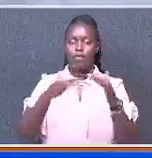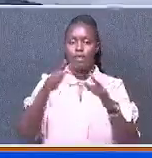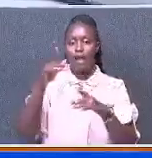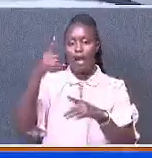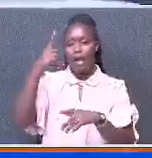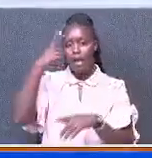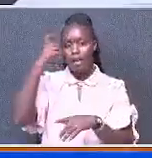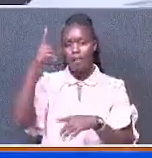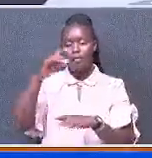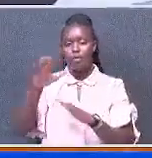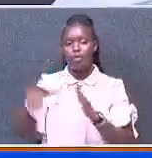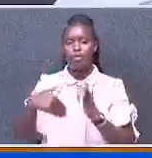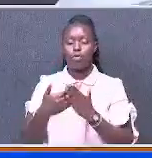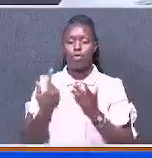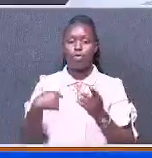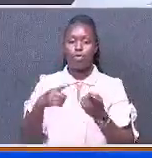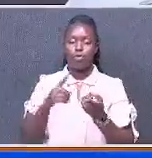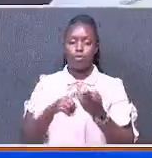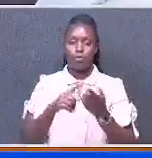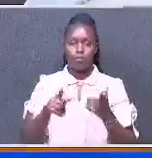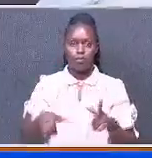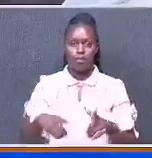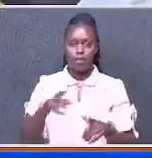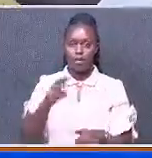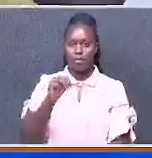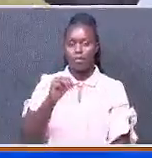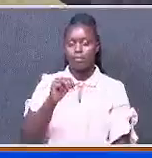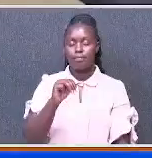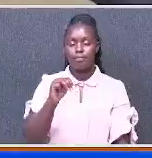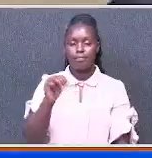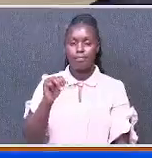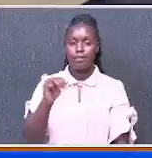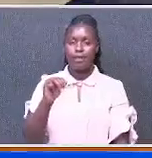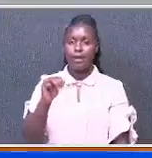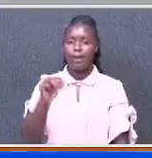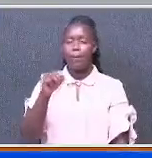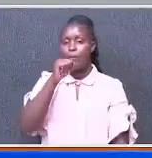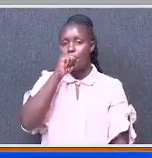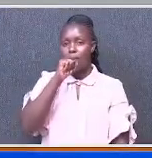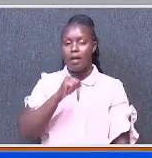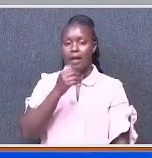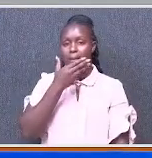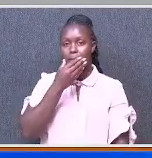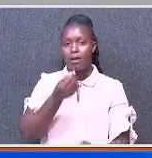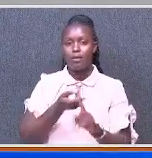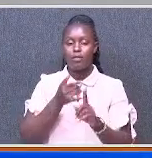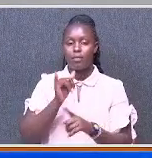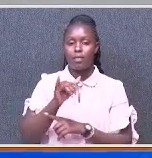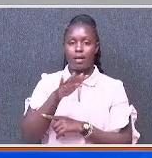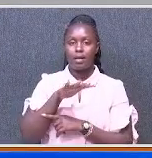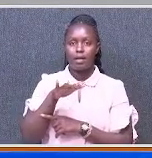in order to become the wife of Merkou Lilikol, an old man in the area.